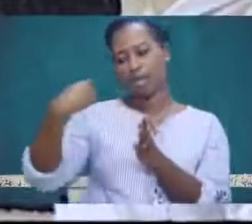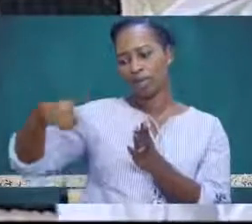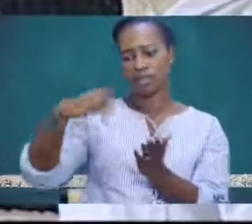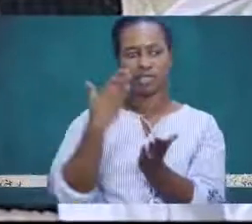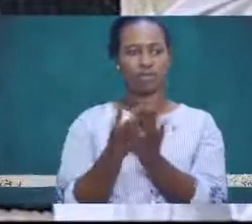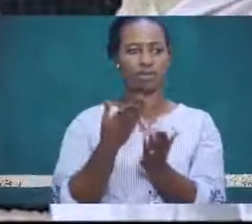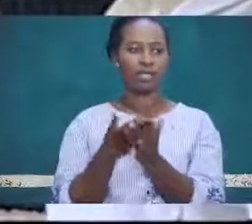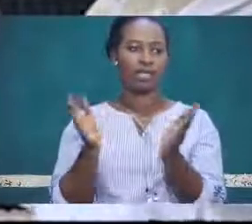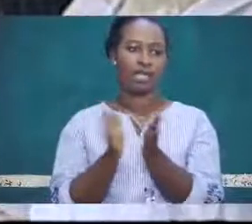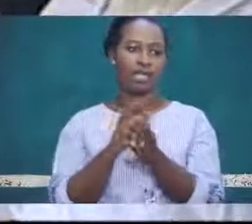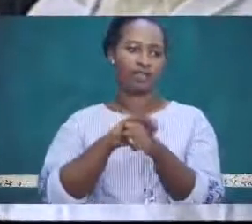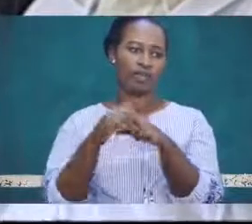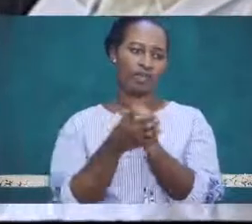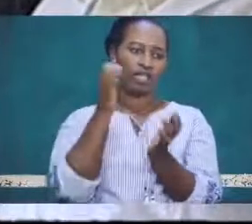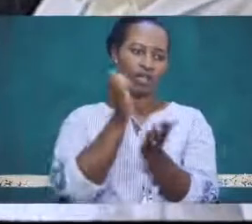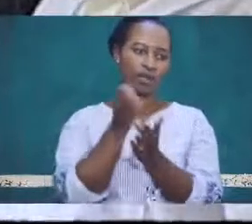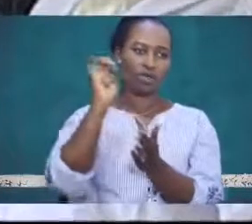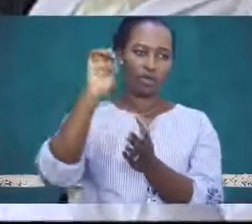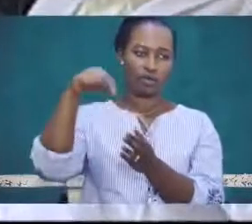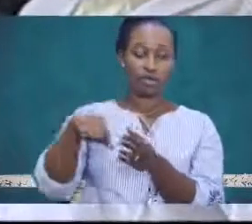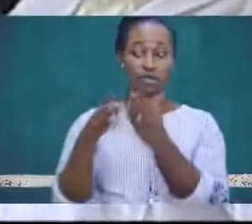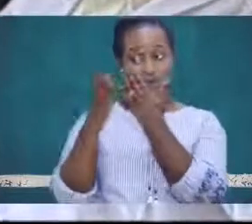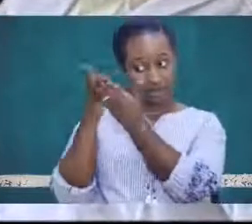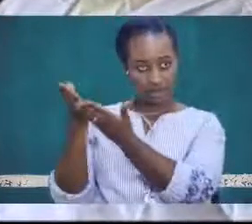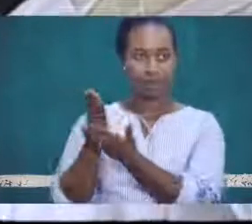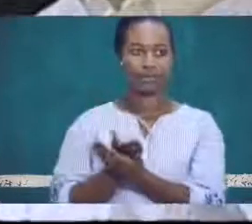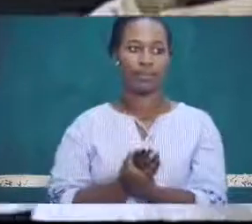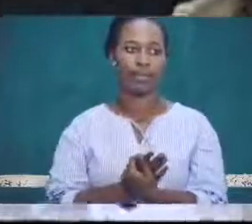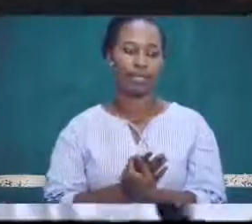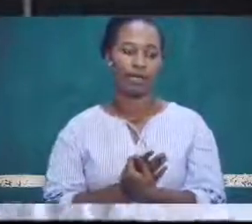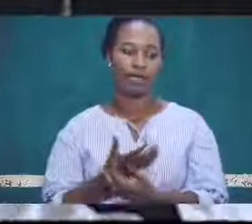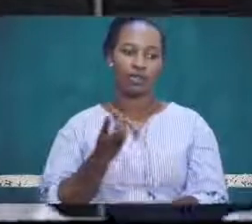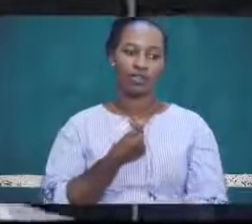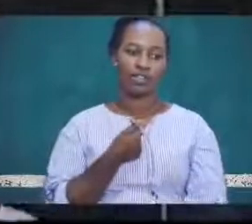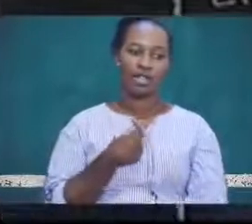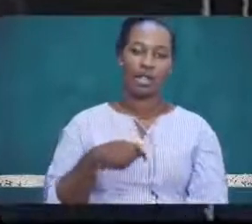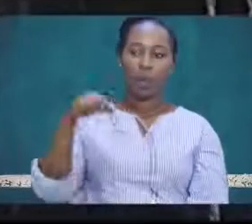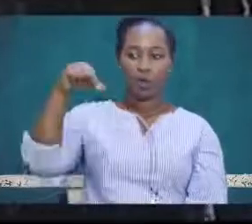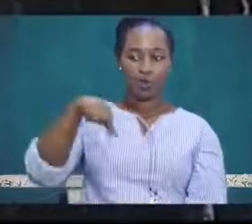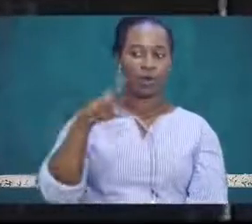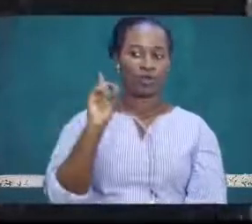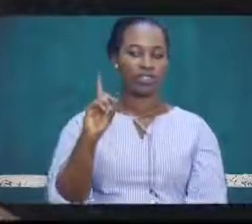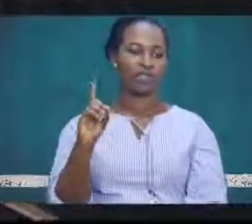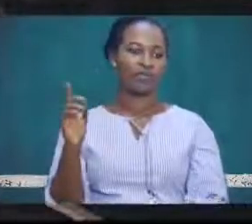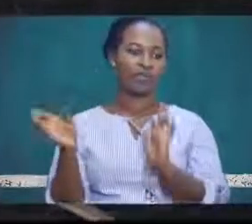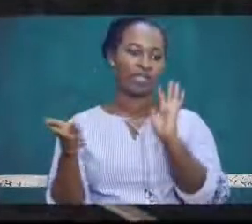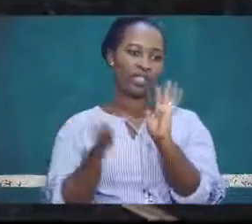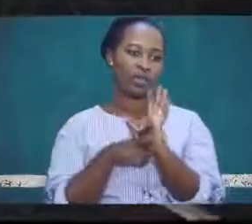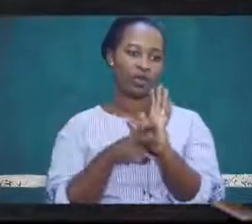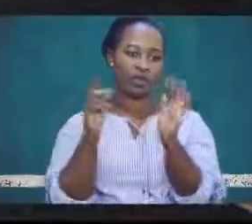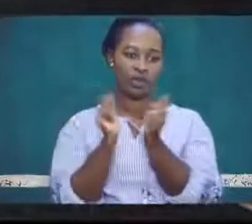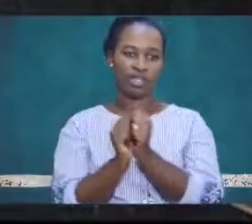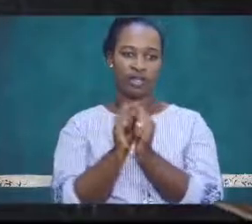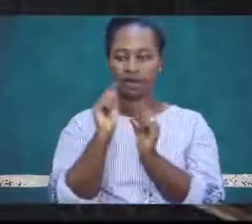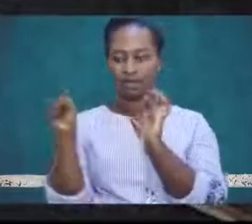formed an economic equation given below. We have quantity demanded equaling 10 minus